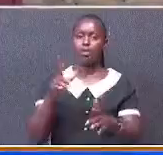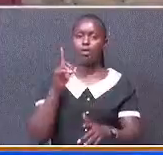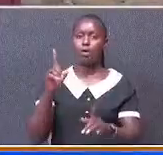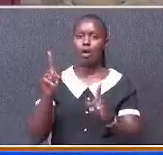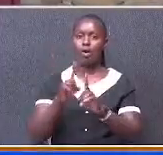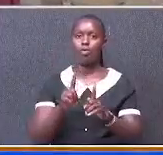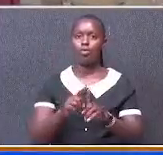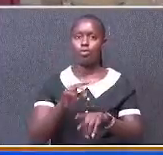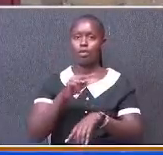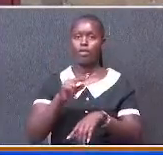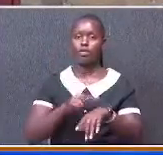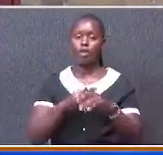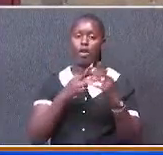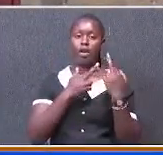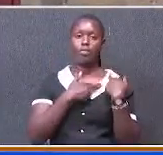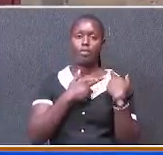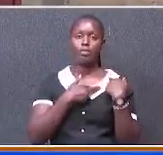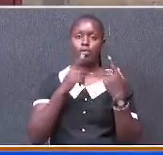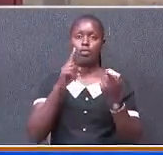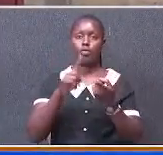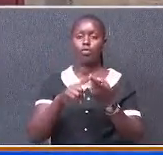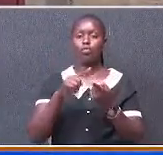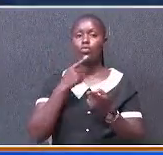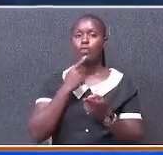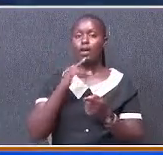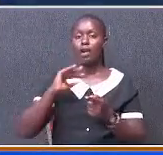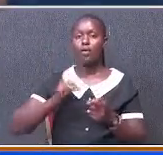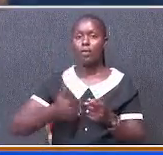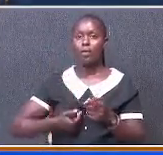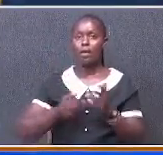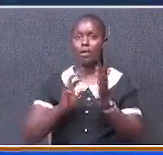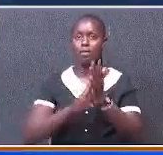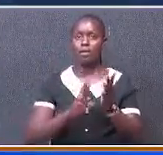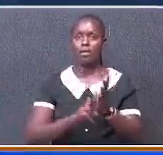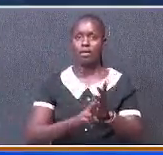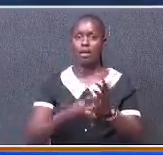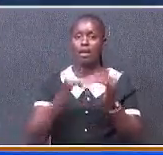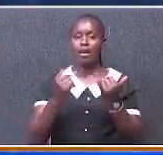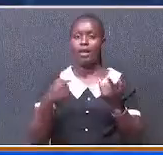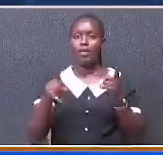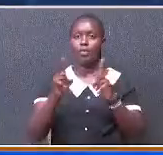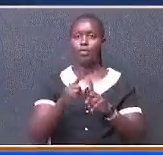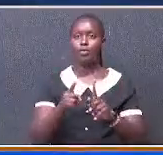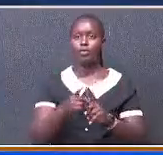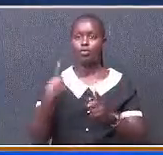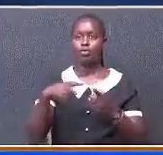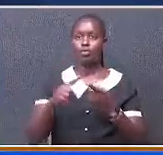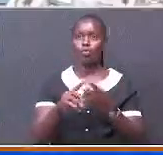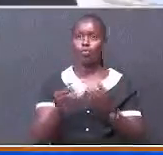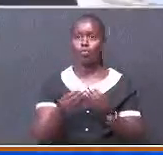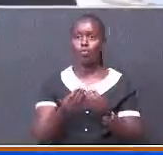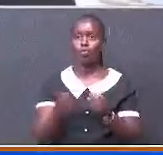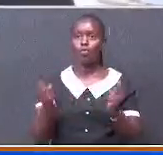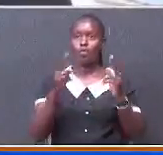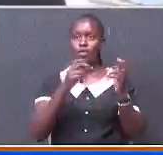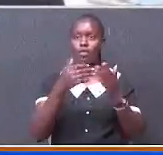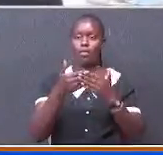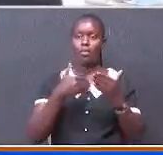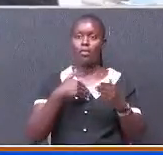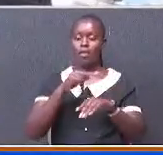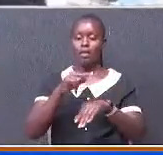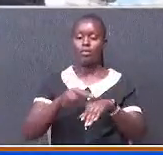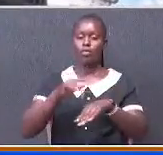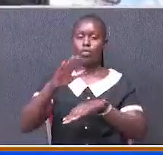national government's responsibility. Turkana woman representative Celia Asinyen has voted to table the matter for the National Assembly.